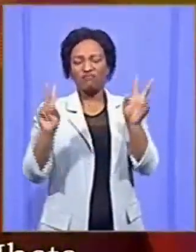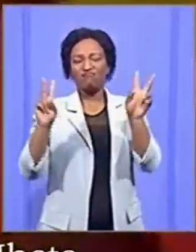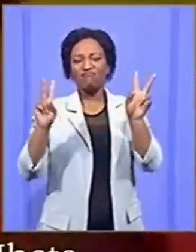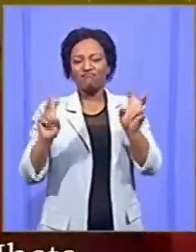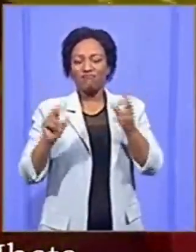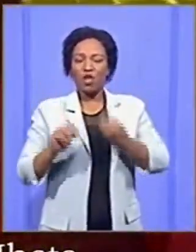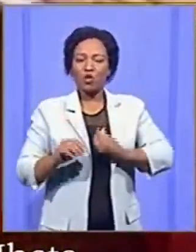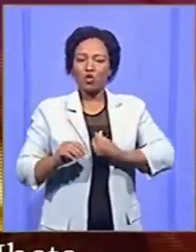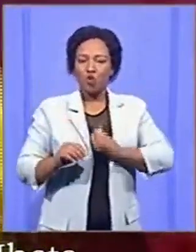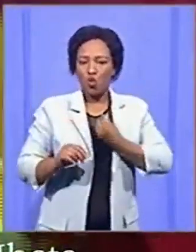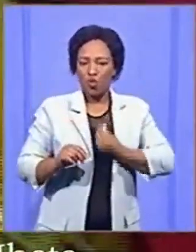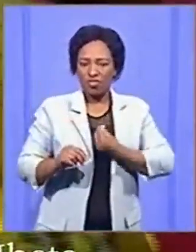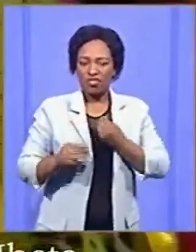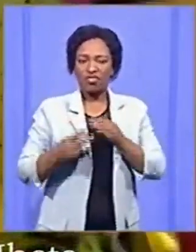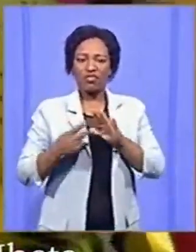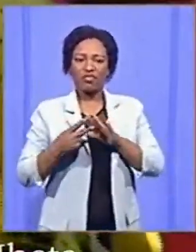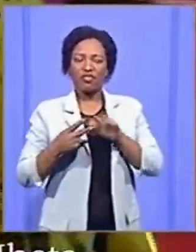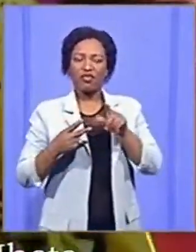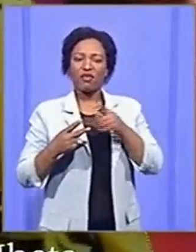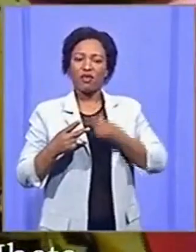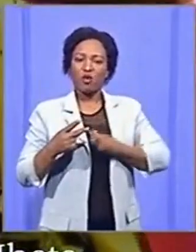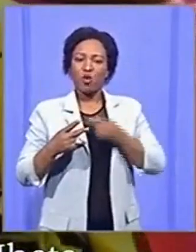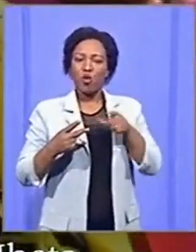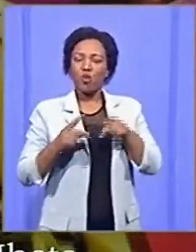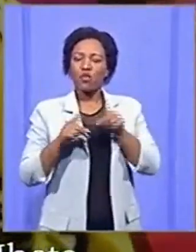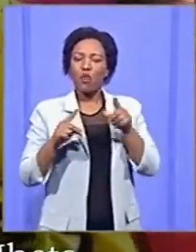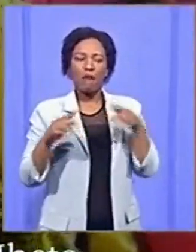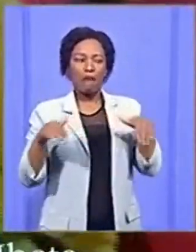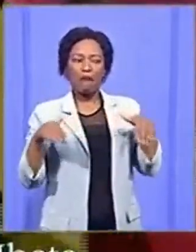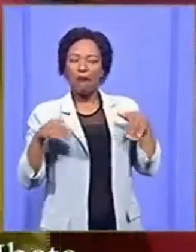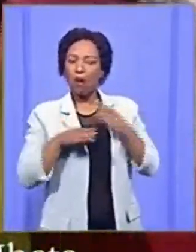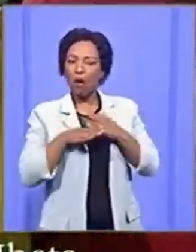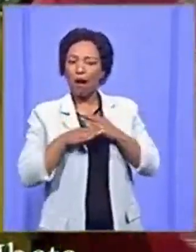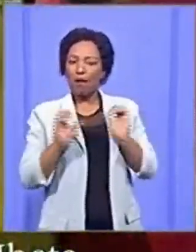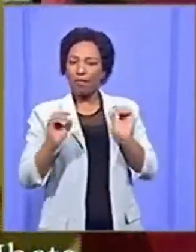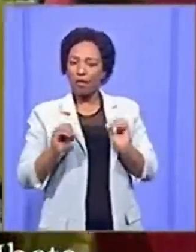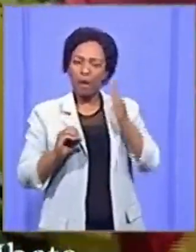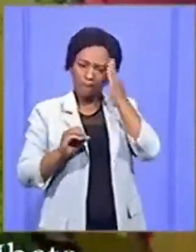go akaretsa le bašwa ba e leng dialogane mme ba sa dire.